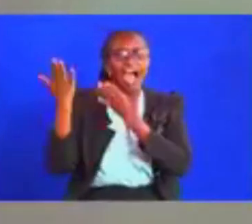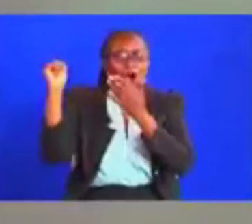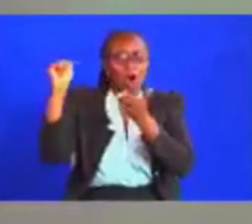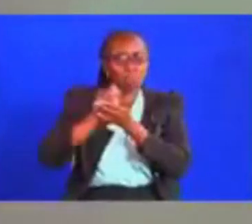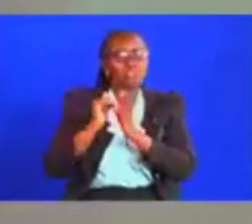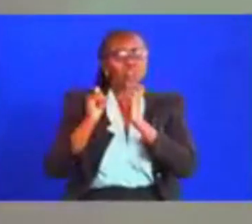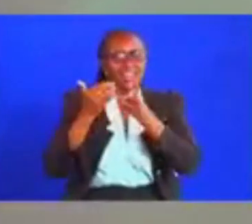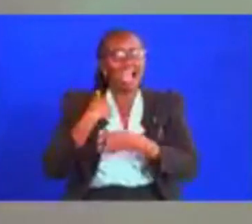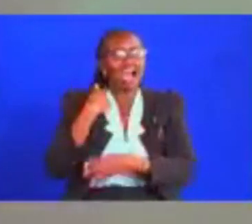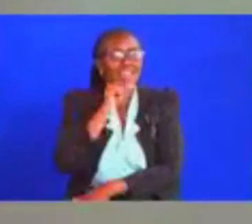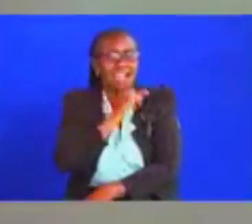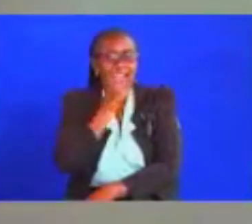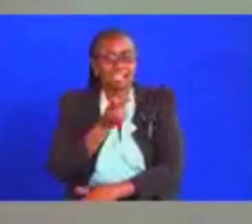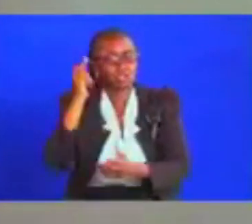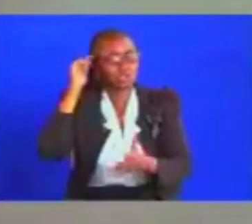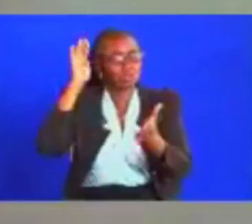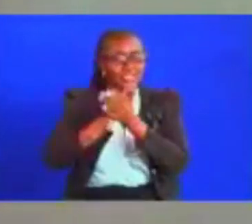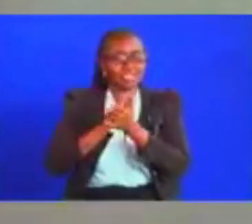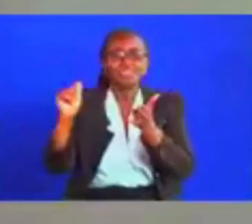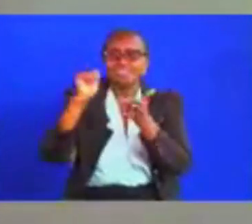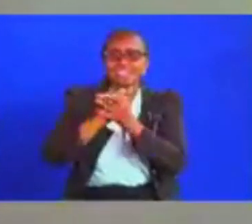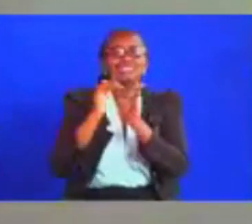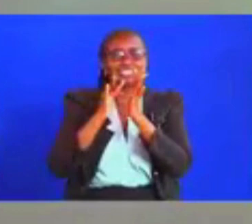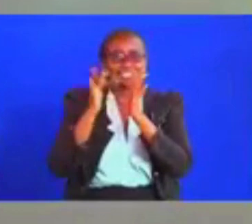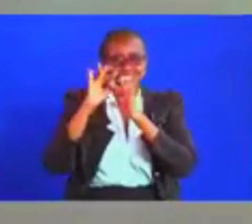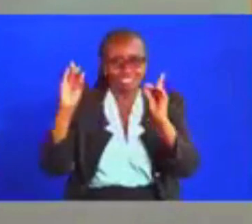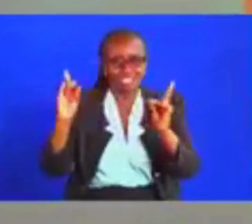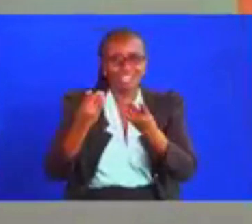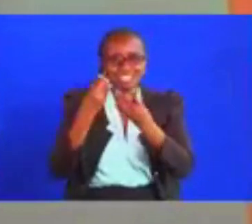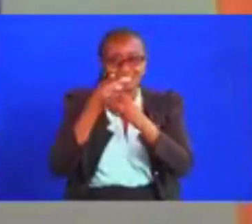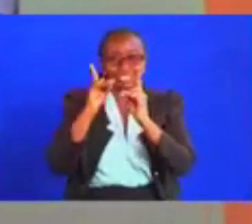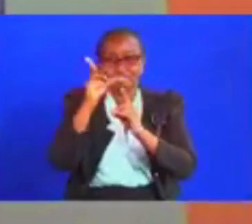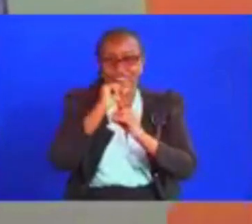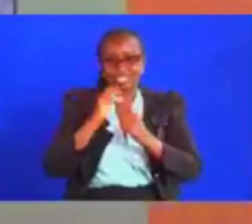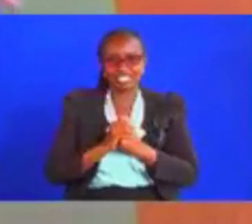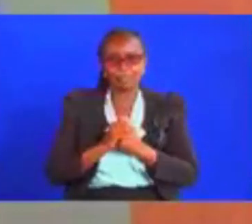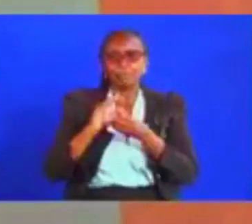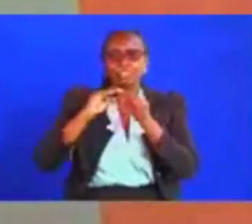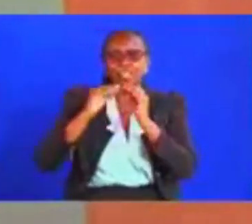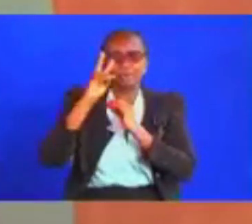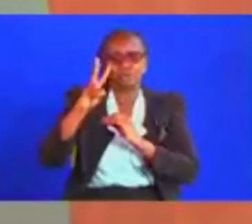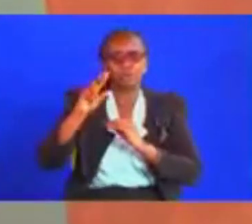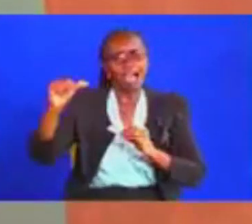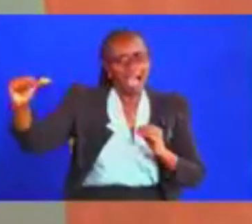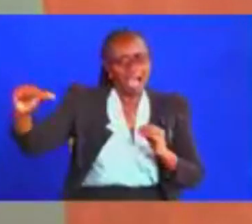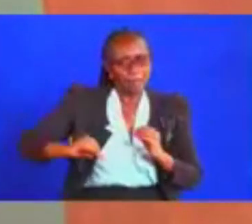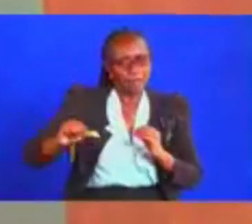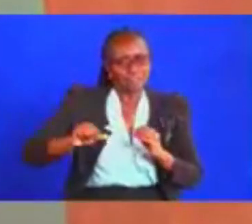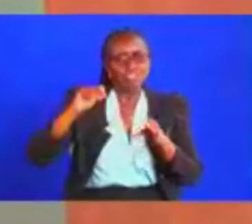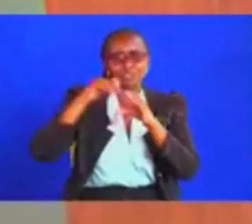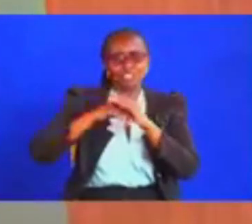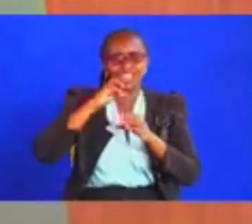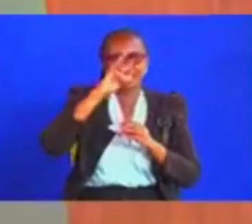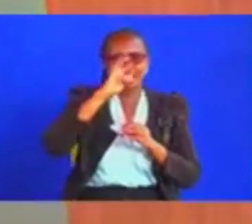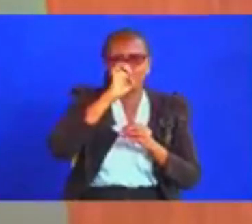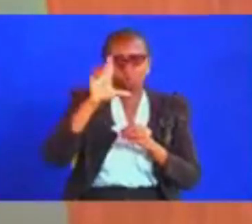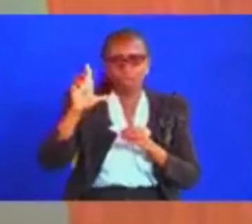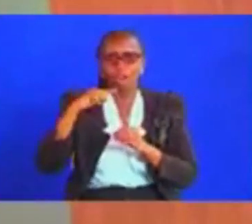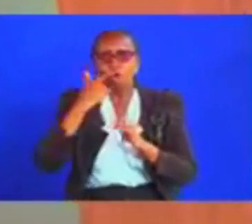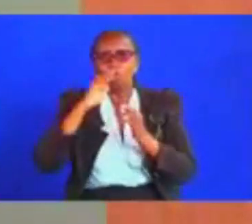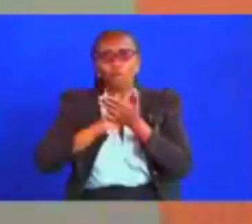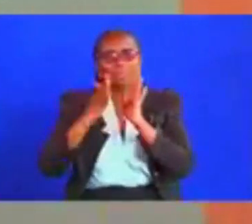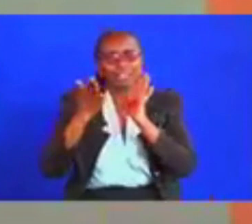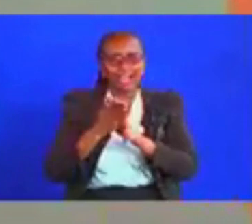the grace to believe Jesus had delivered him. Number two, a prostitute at the well who now becomes